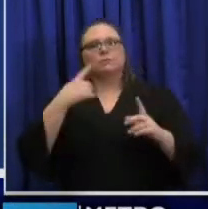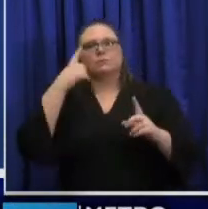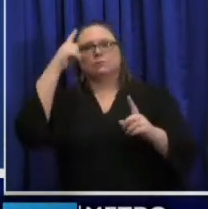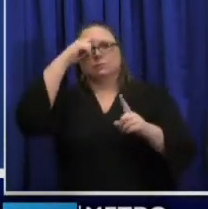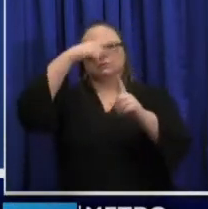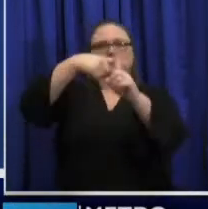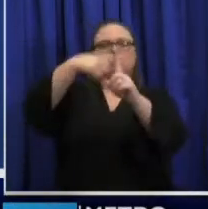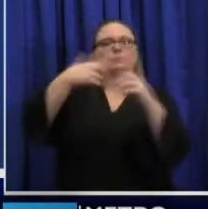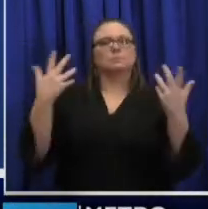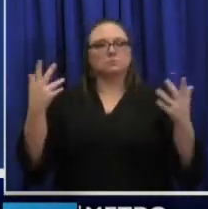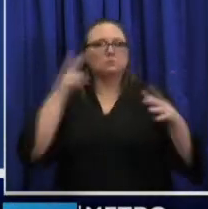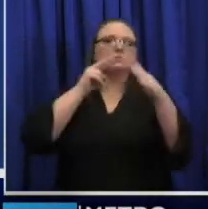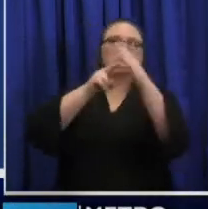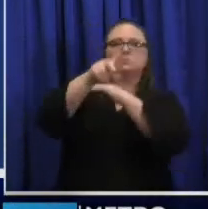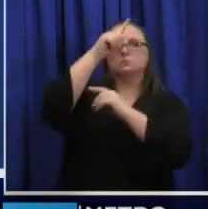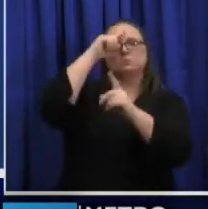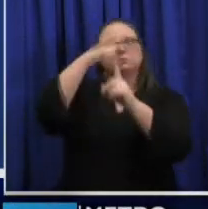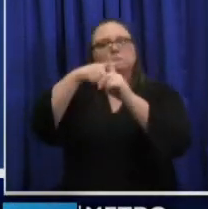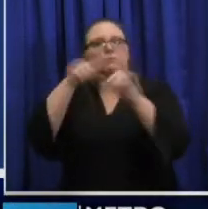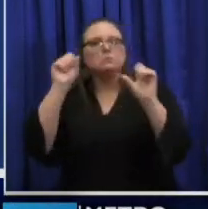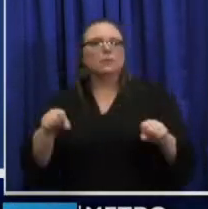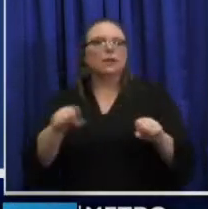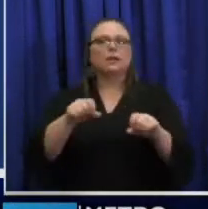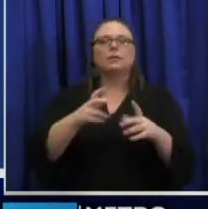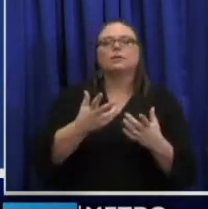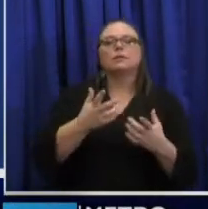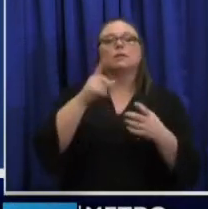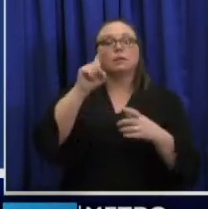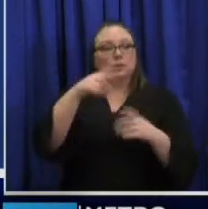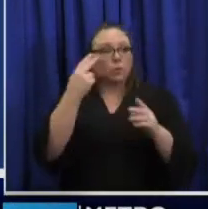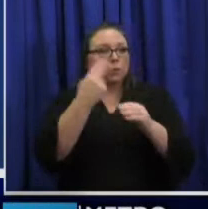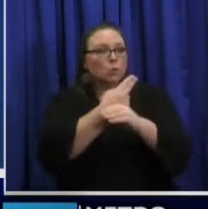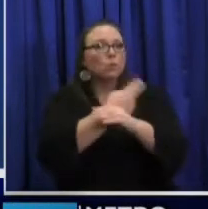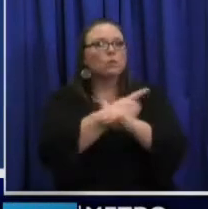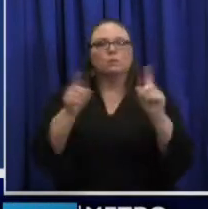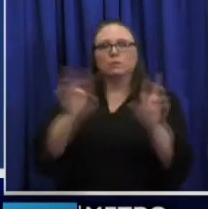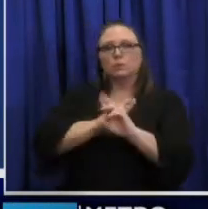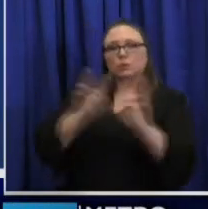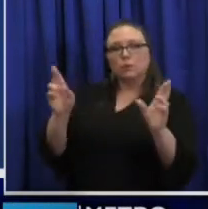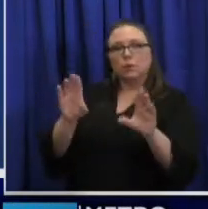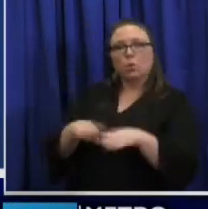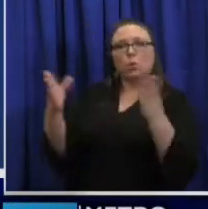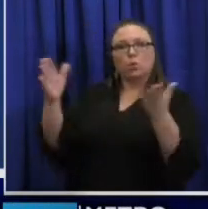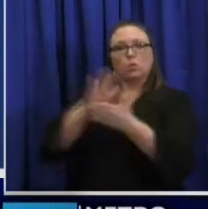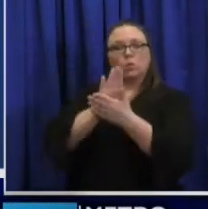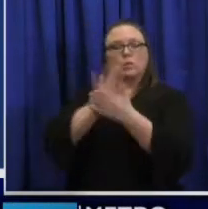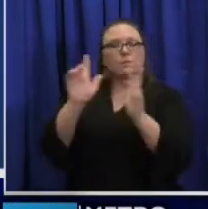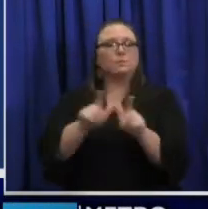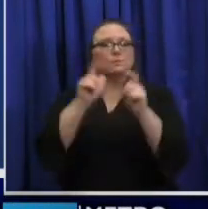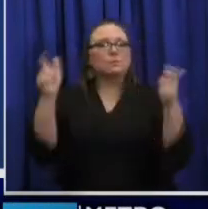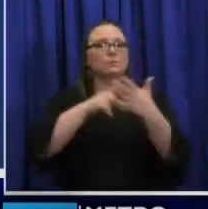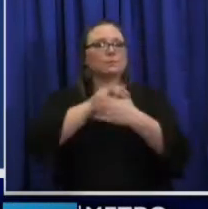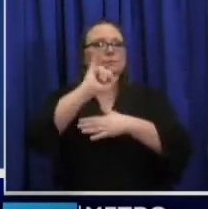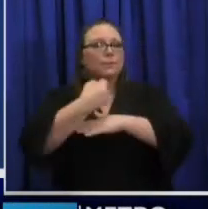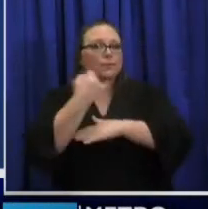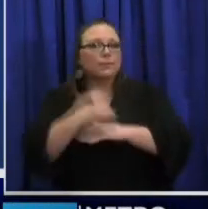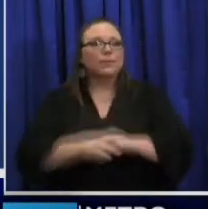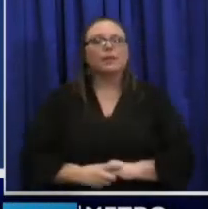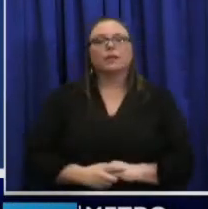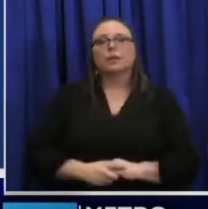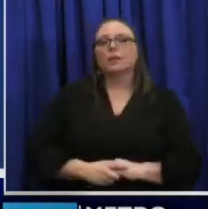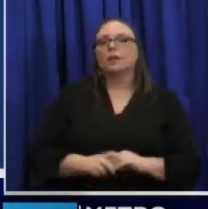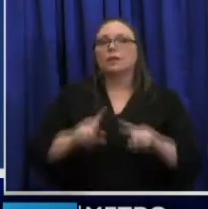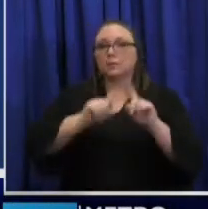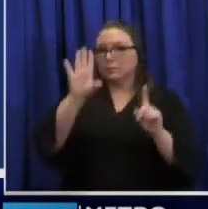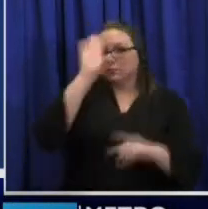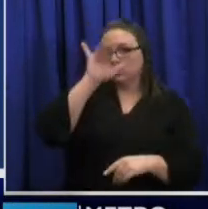optimism. And so we need to use that, but we need to be ready. Reopening schools is a big project, but I know that the